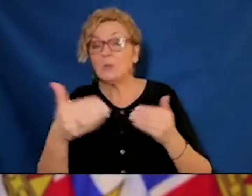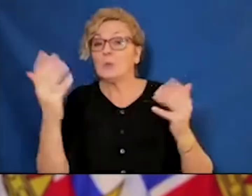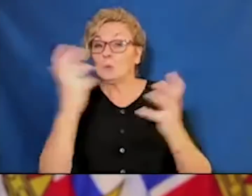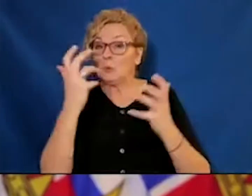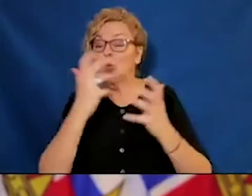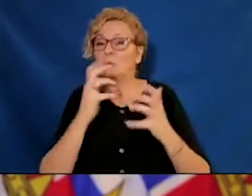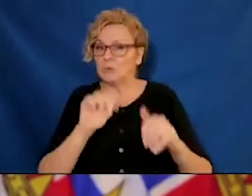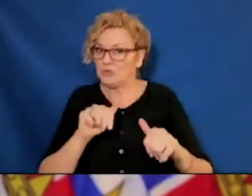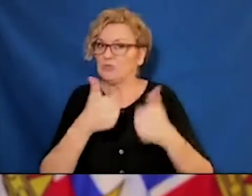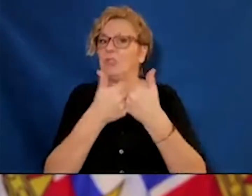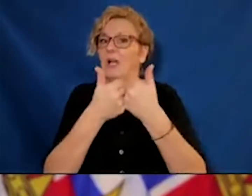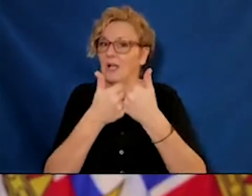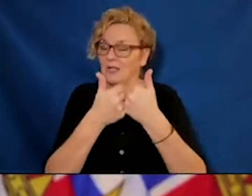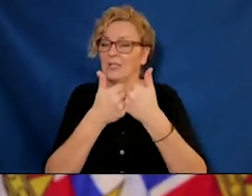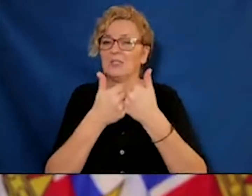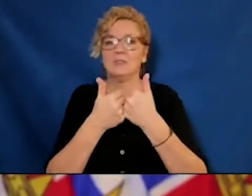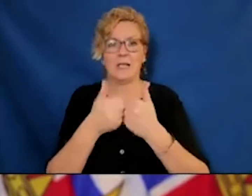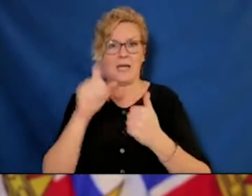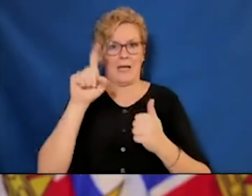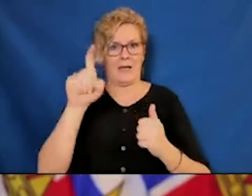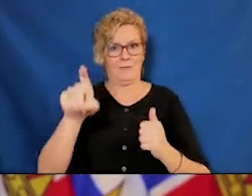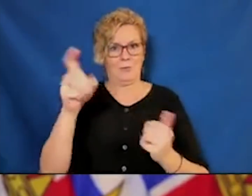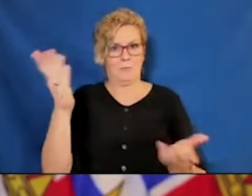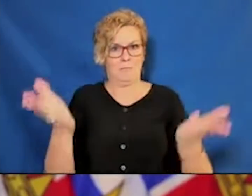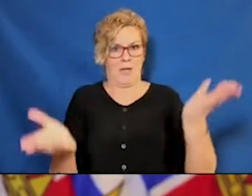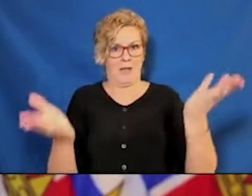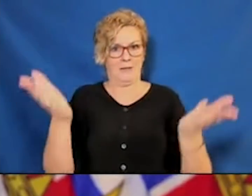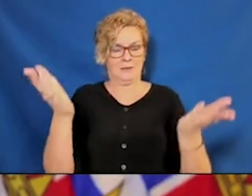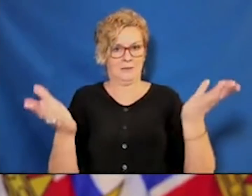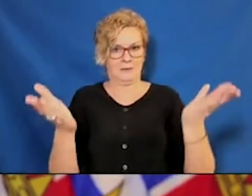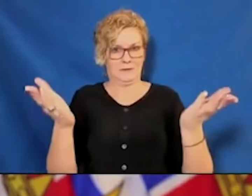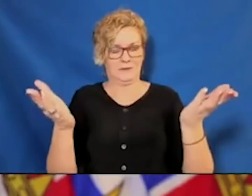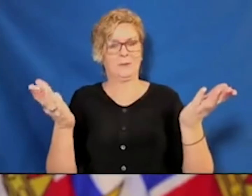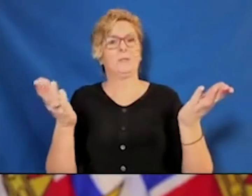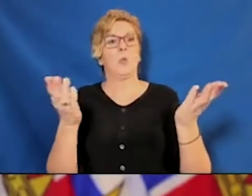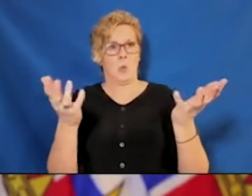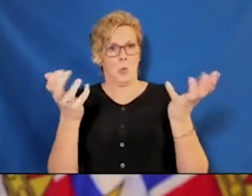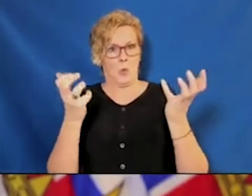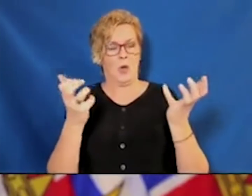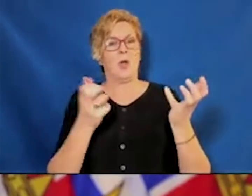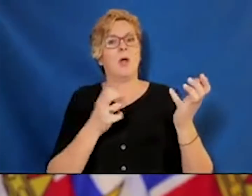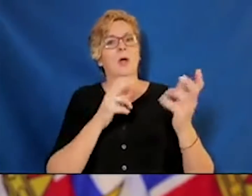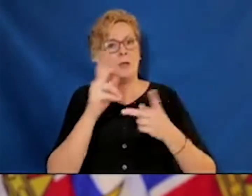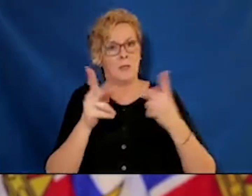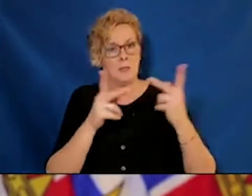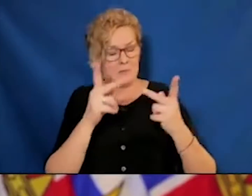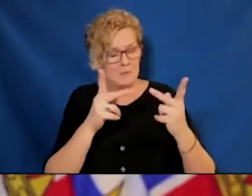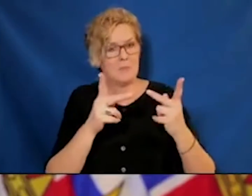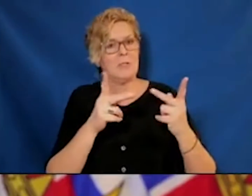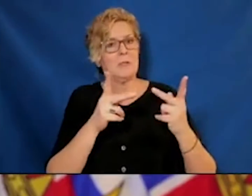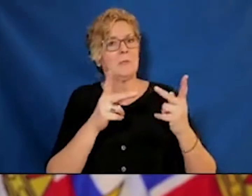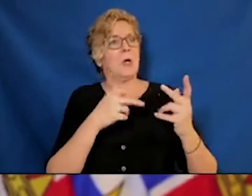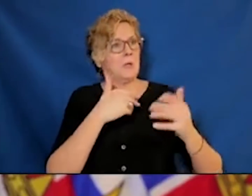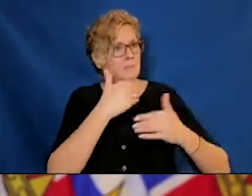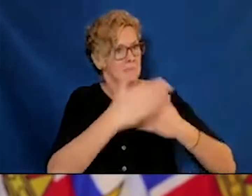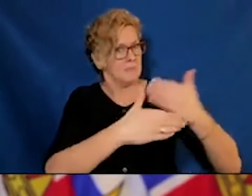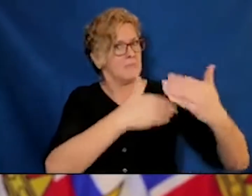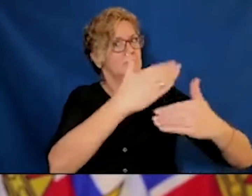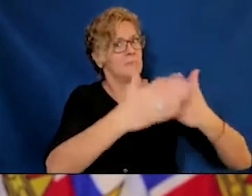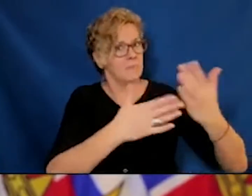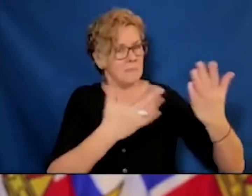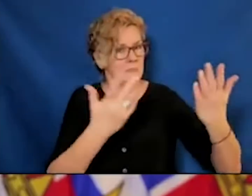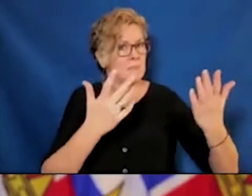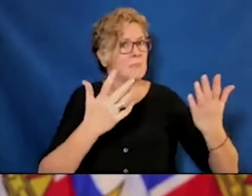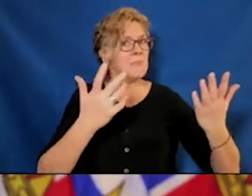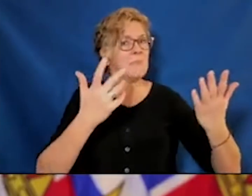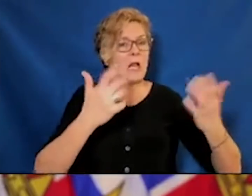limited vaccine, we still have this virus circulating, but we know we can get through this. We know that these are the things